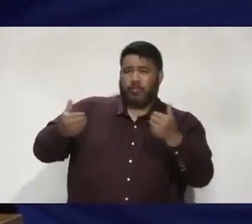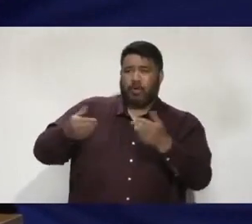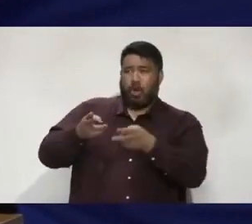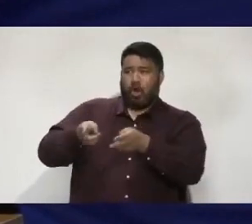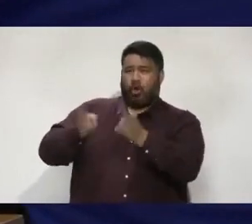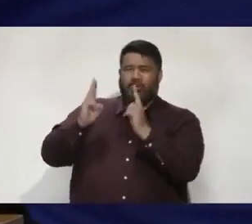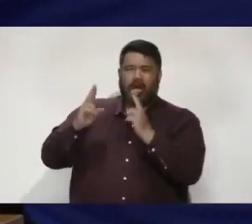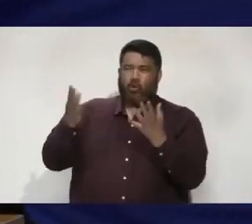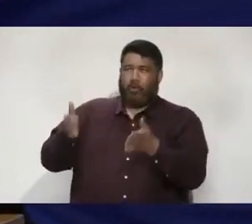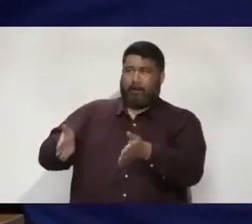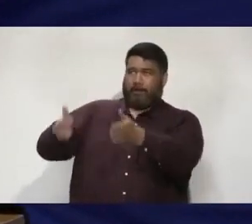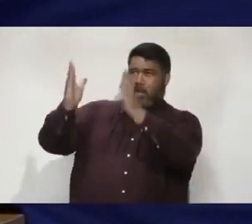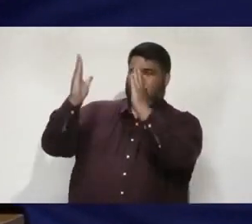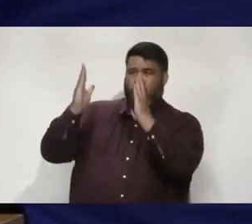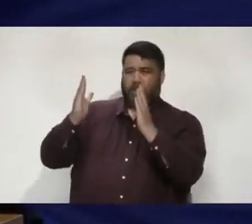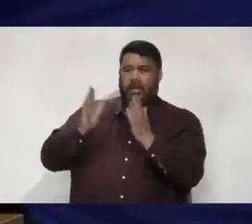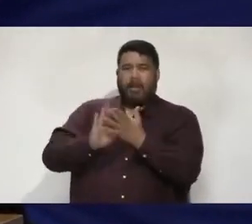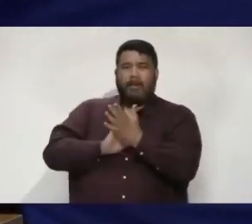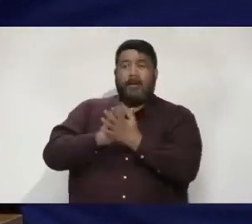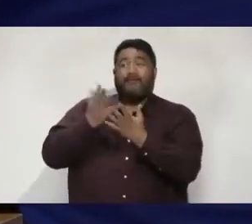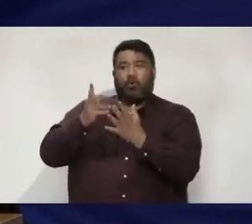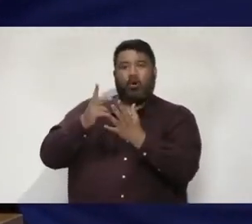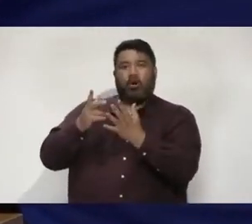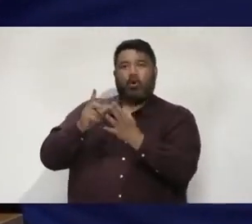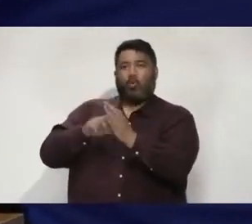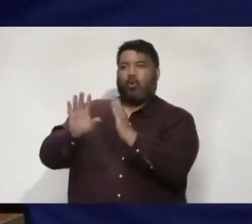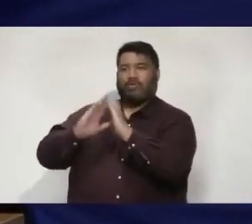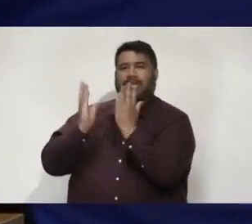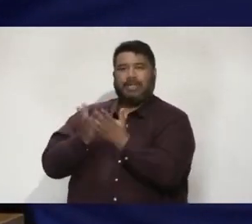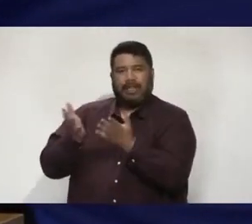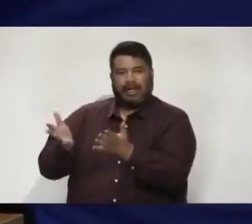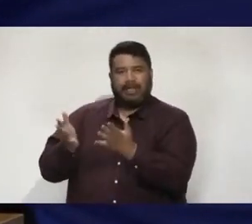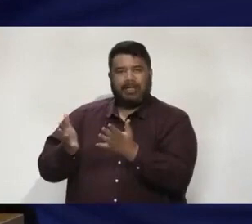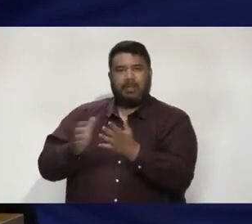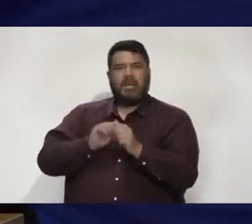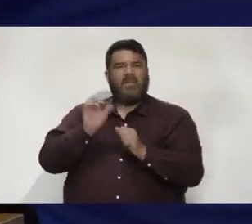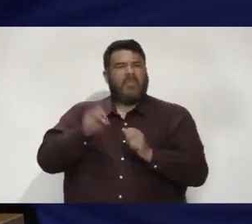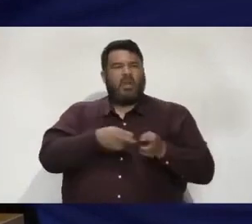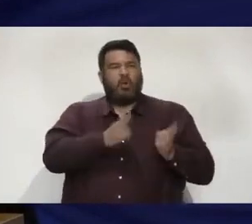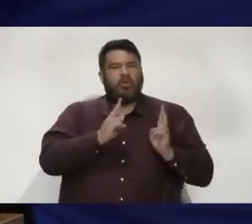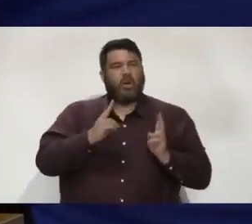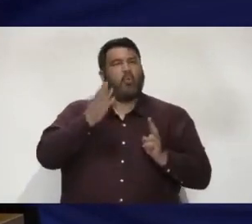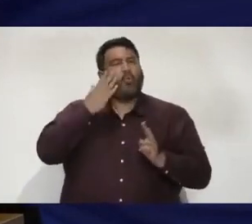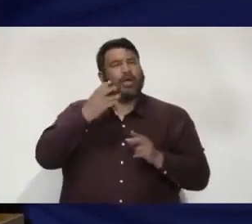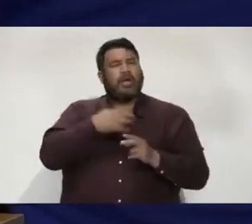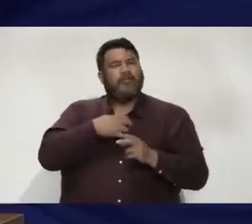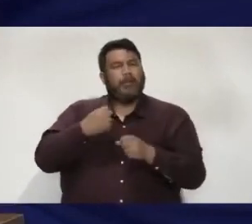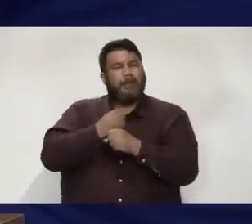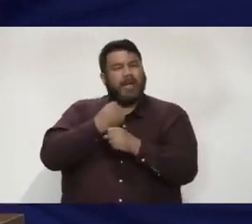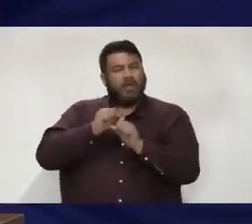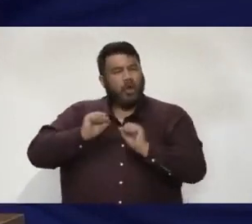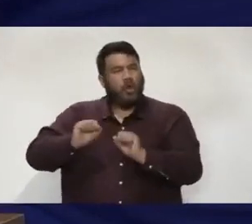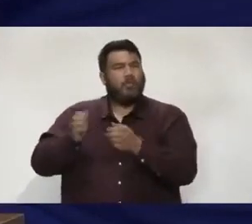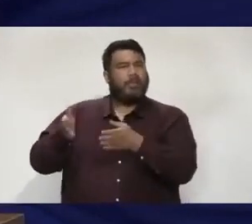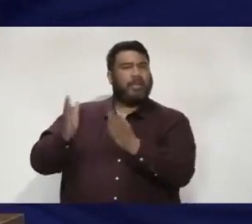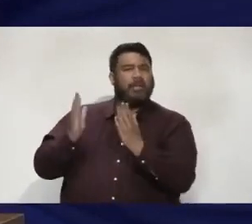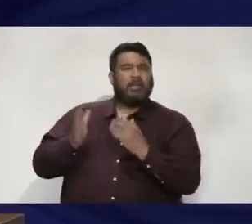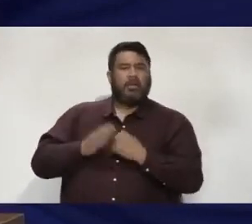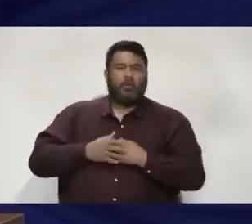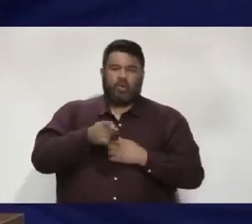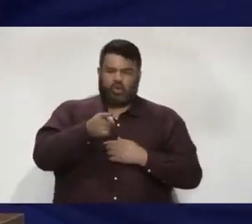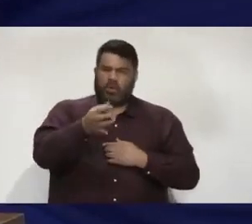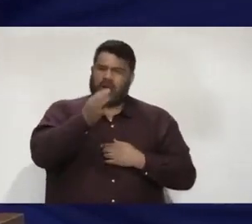the size of quarantine, which seems to limit the number of people who can come in and out of New Zealand? So I think they're two separate questions that you just asked me